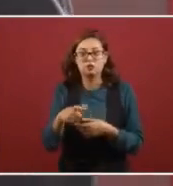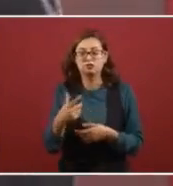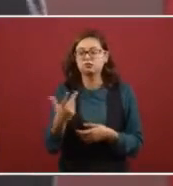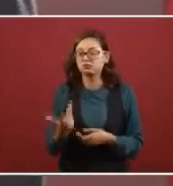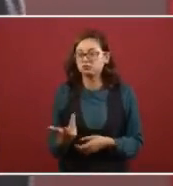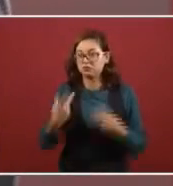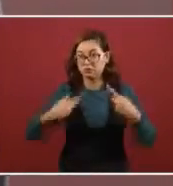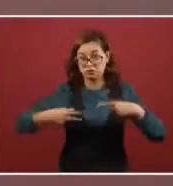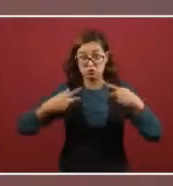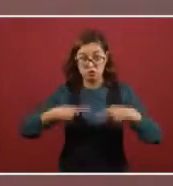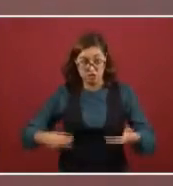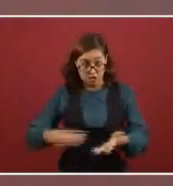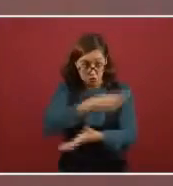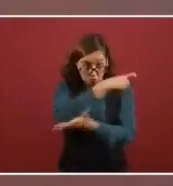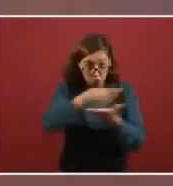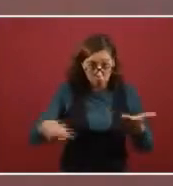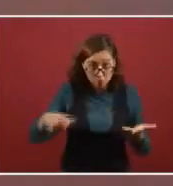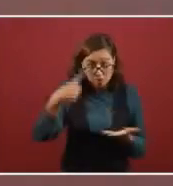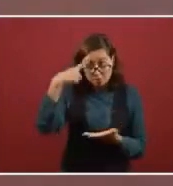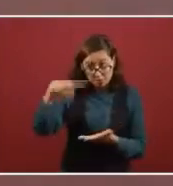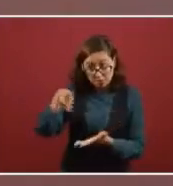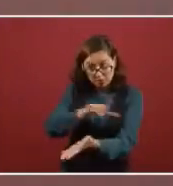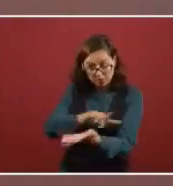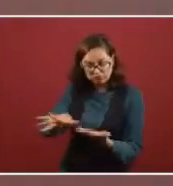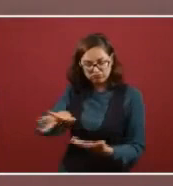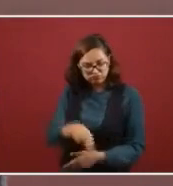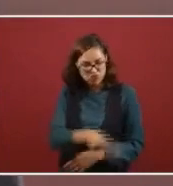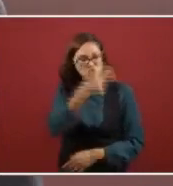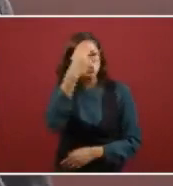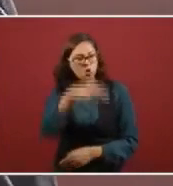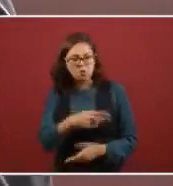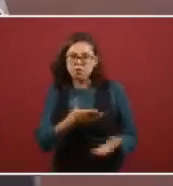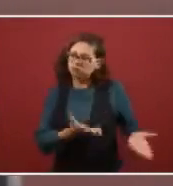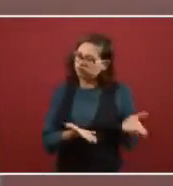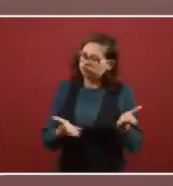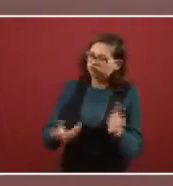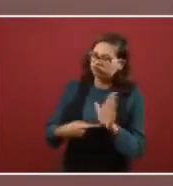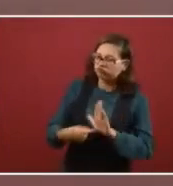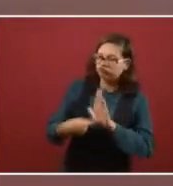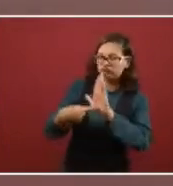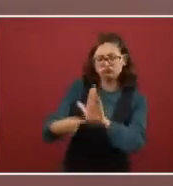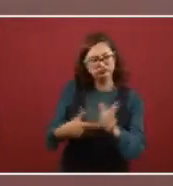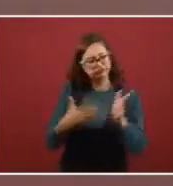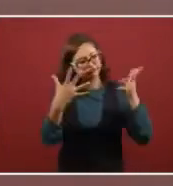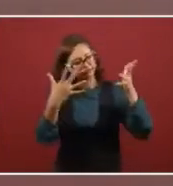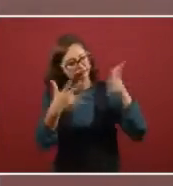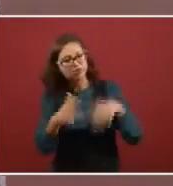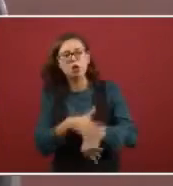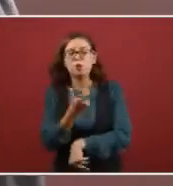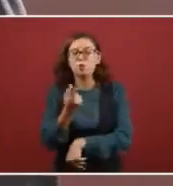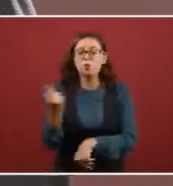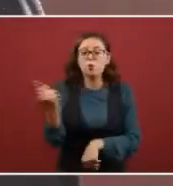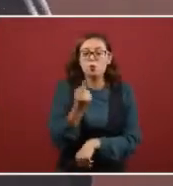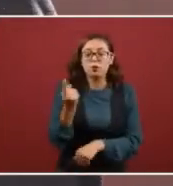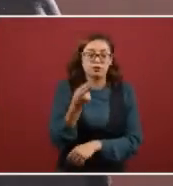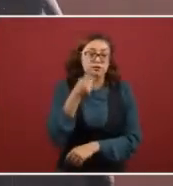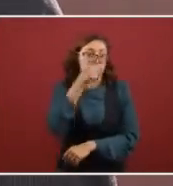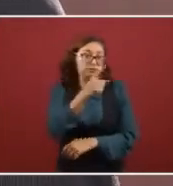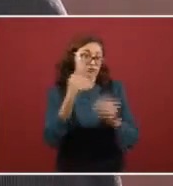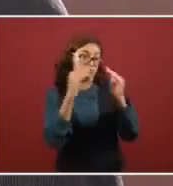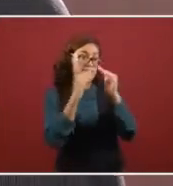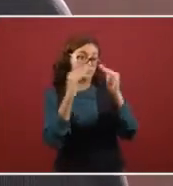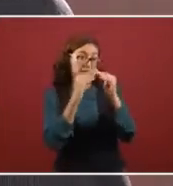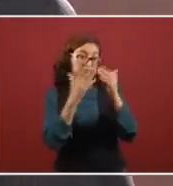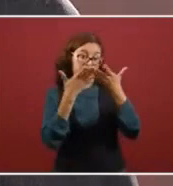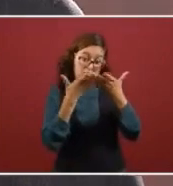it, la casa, this home. porque Because aparte besides that, de que es un bien público, that